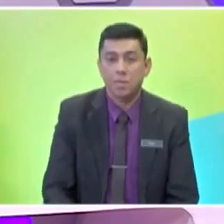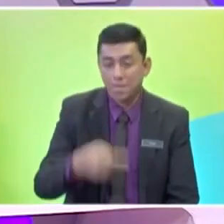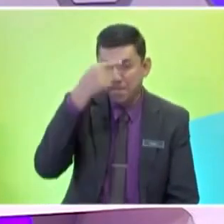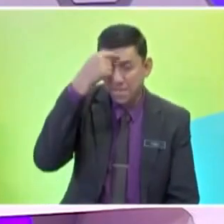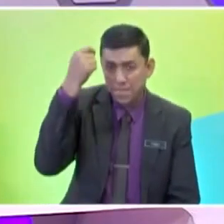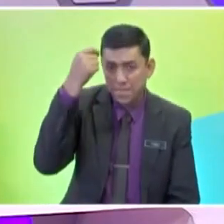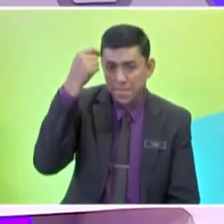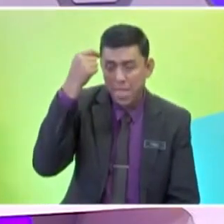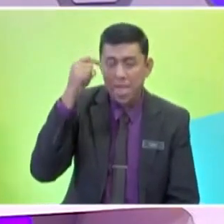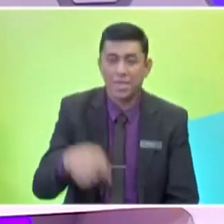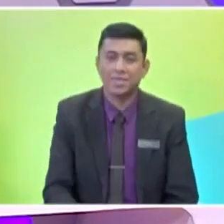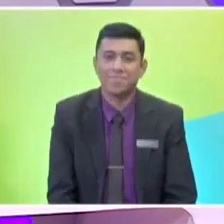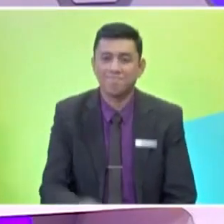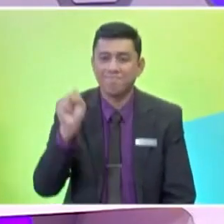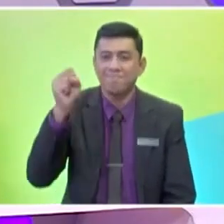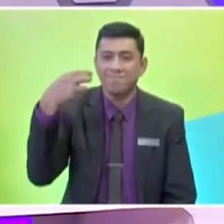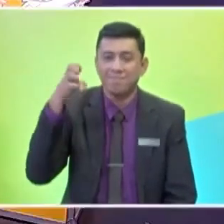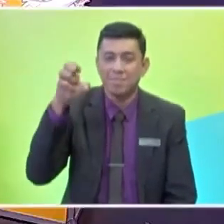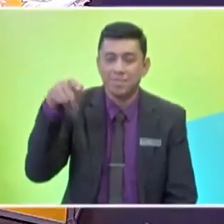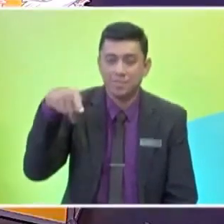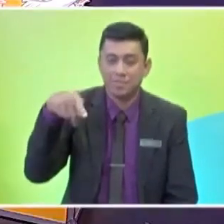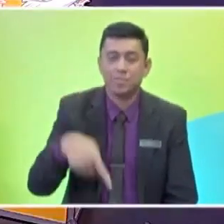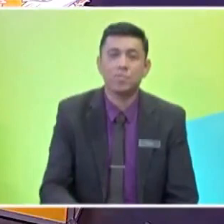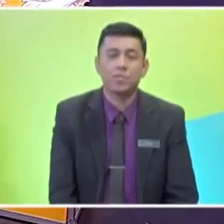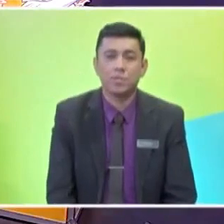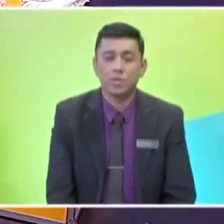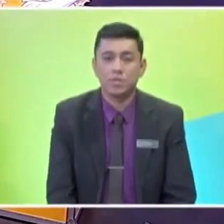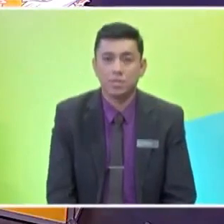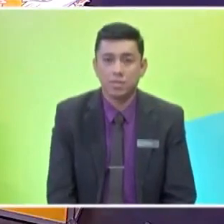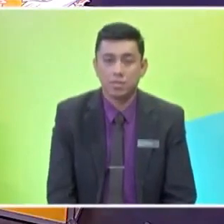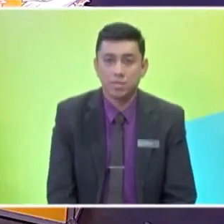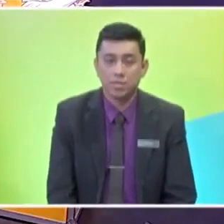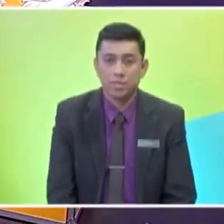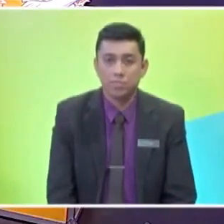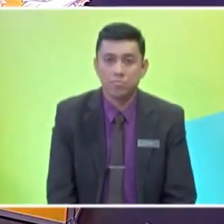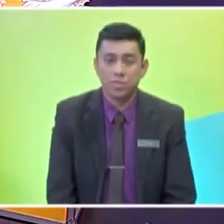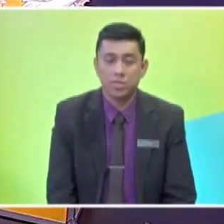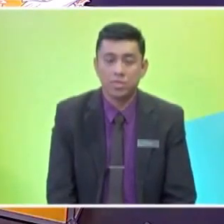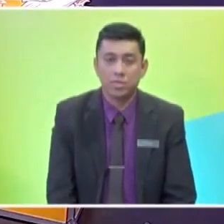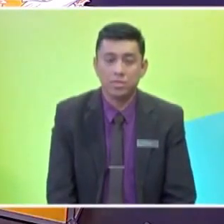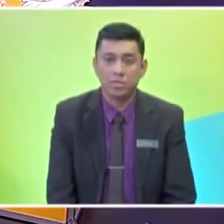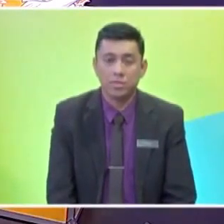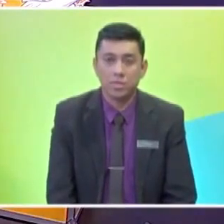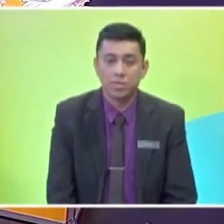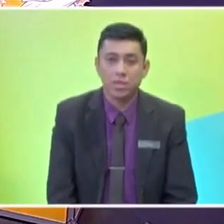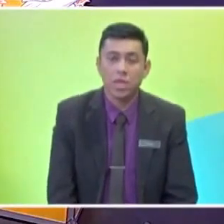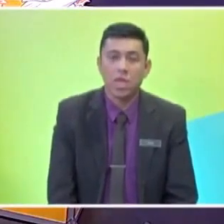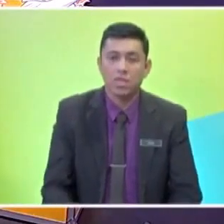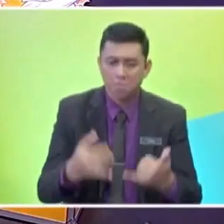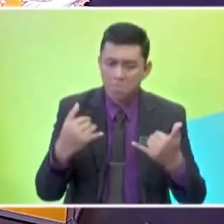sheep. Okay. So it's Blackie. Teacher, do you want to do a sketch maybe? Okay. You want to start?